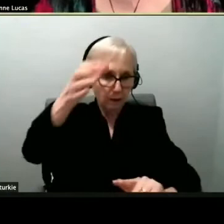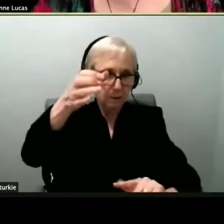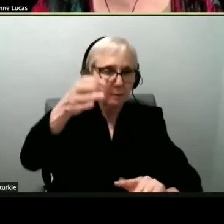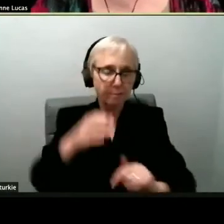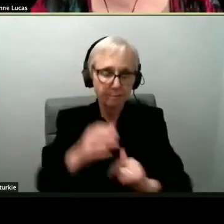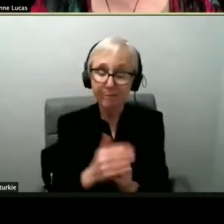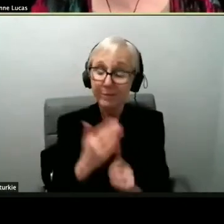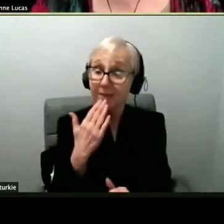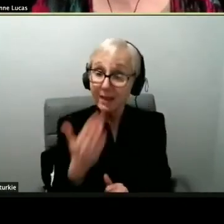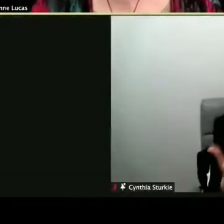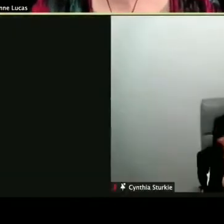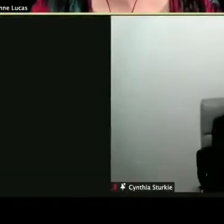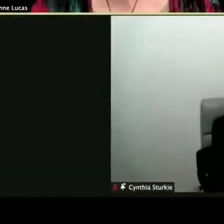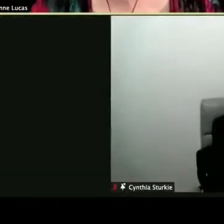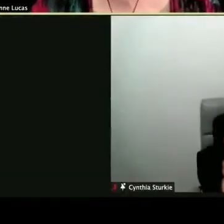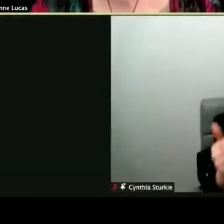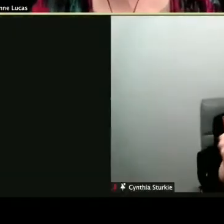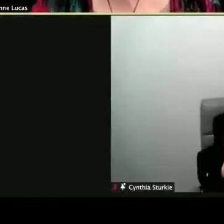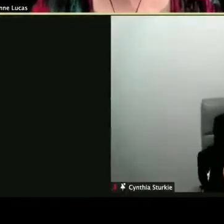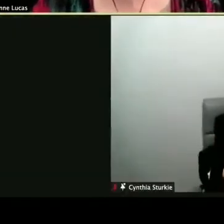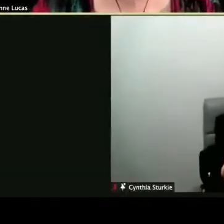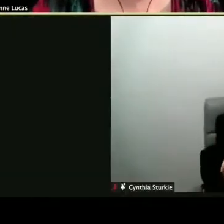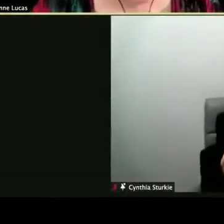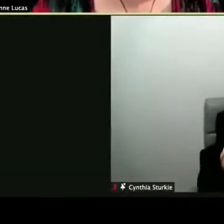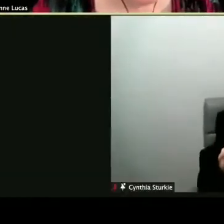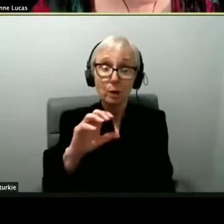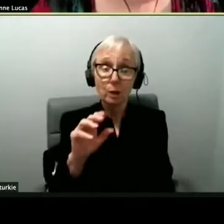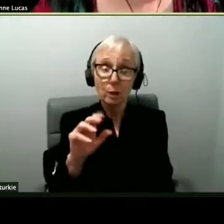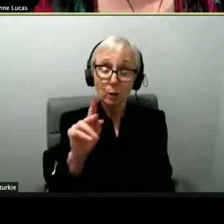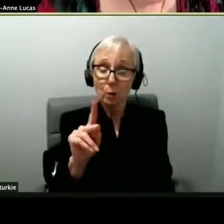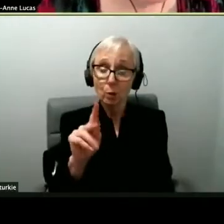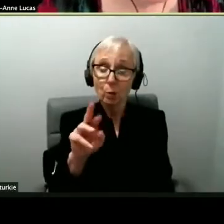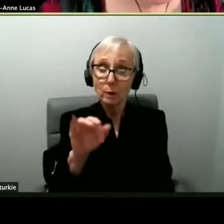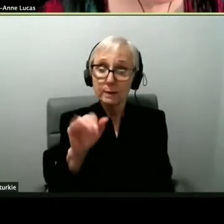Thank you. Next person on this question is Christy Villanueva.